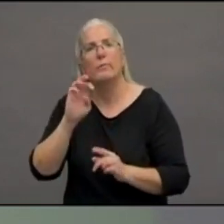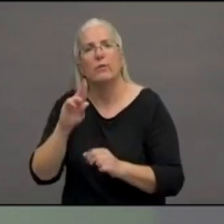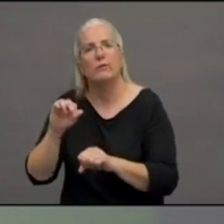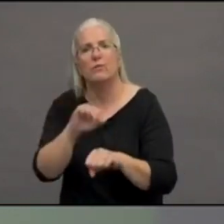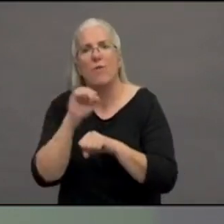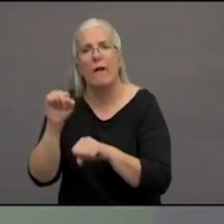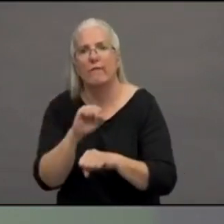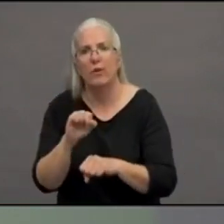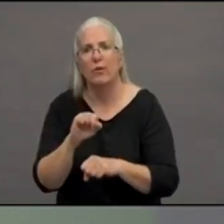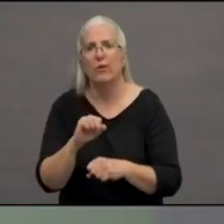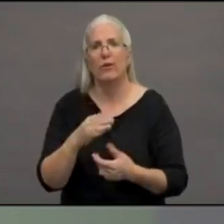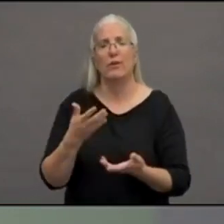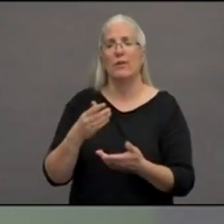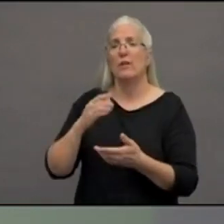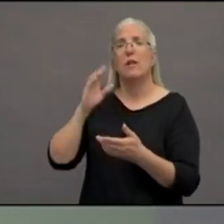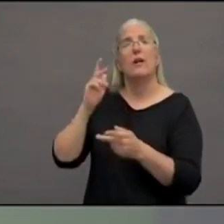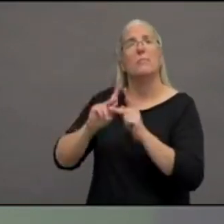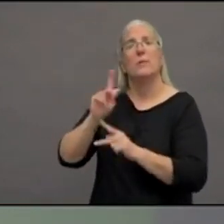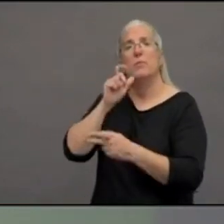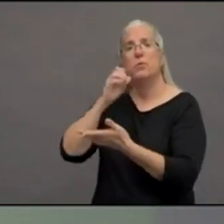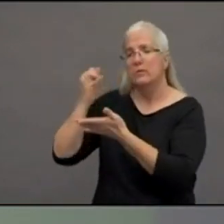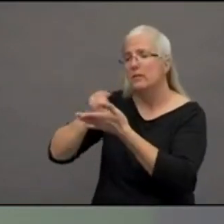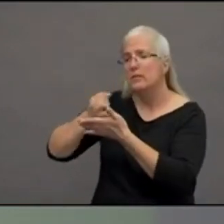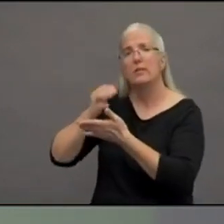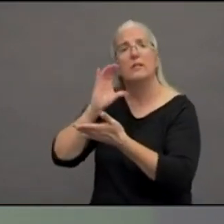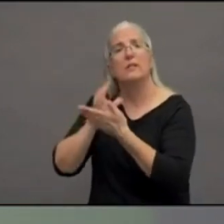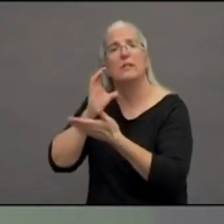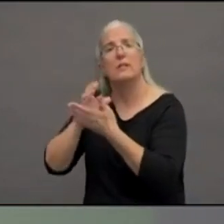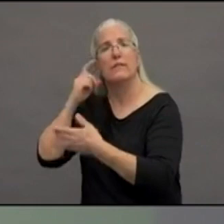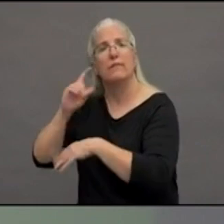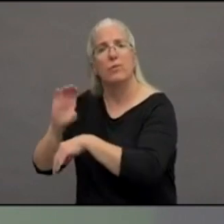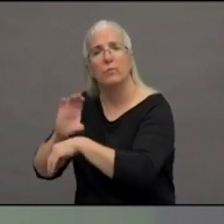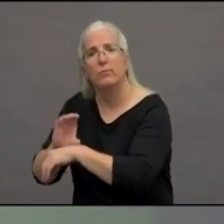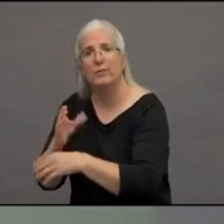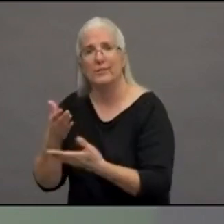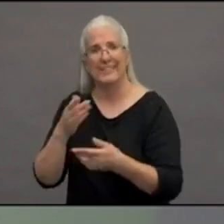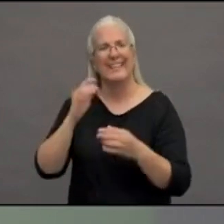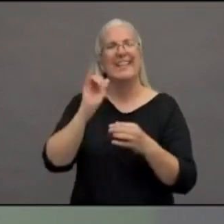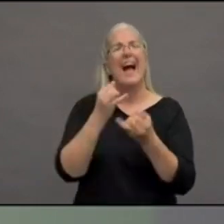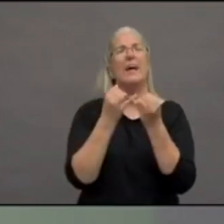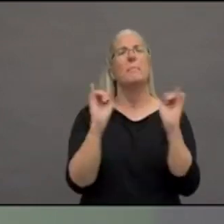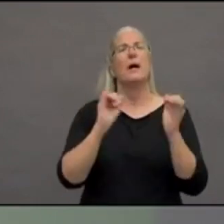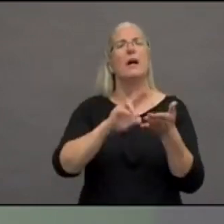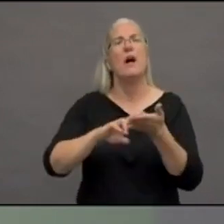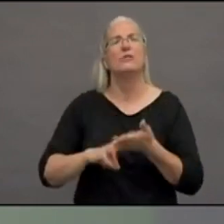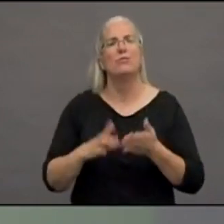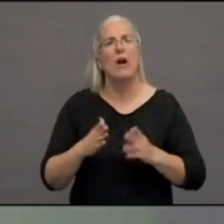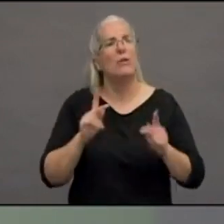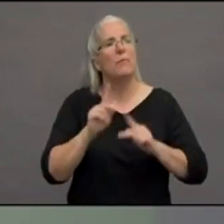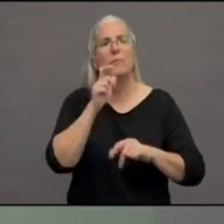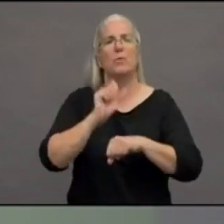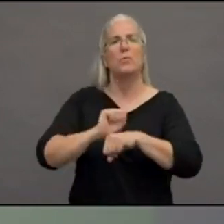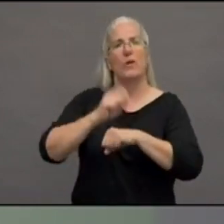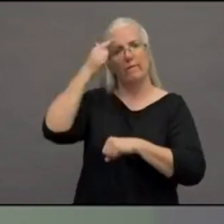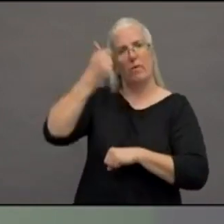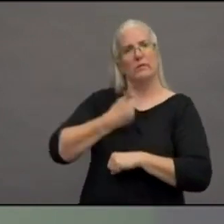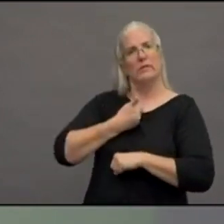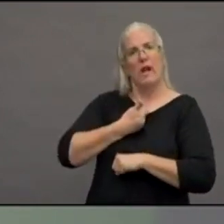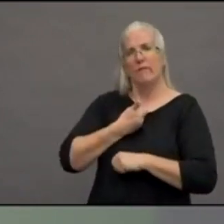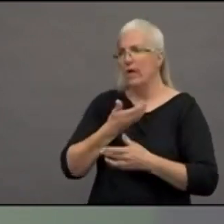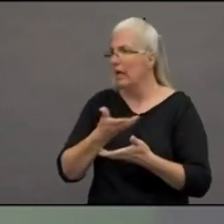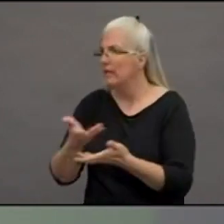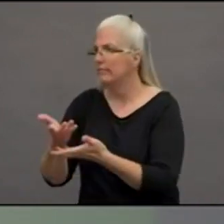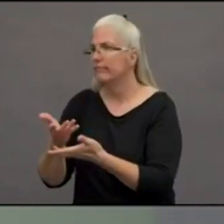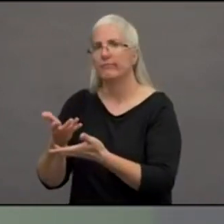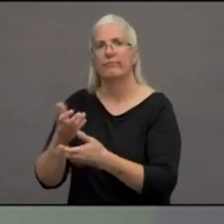more independent contractor type people. They've lost all their clients, so they don't have enough money to spend on food. So we're really seeing